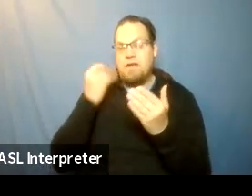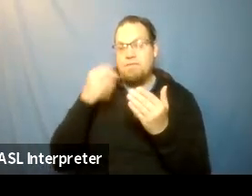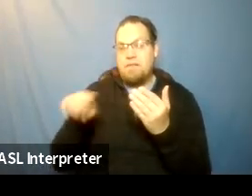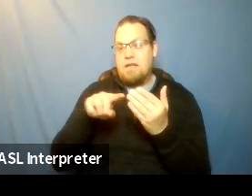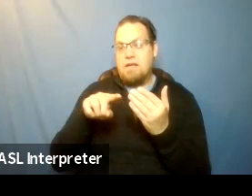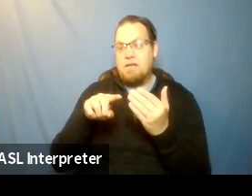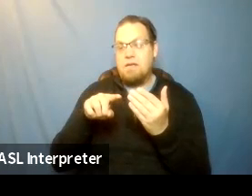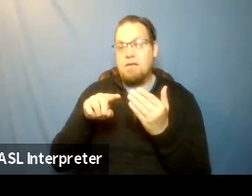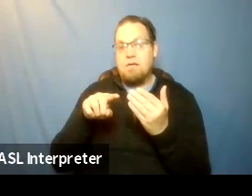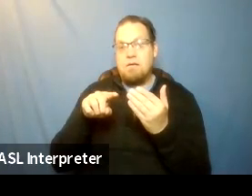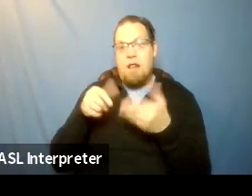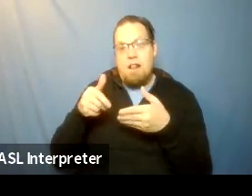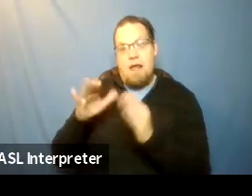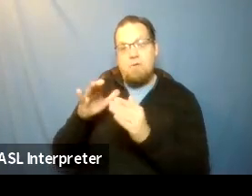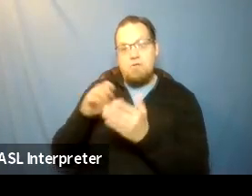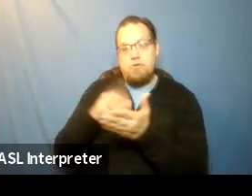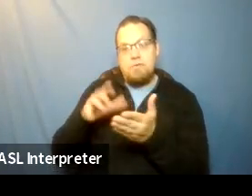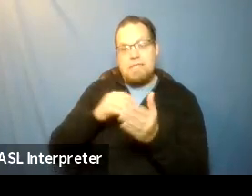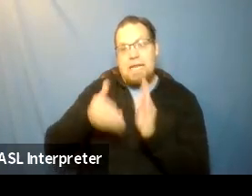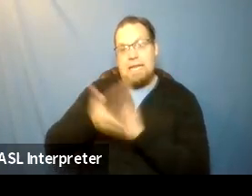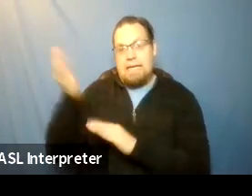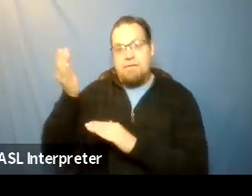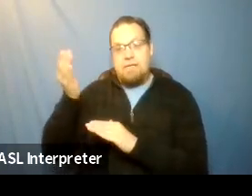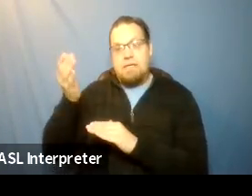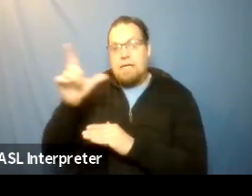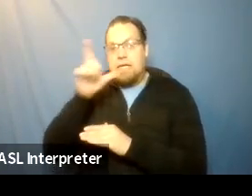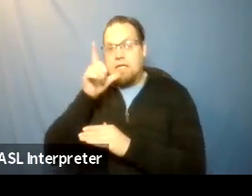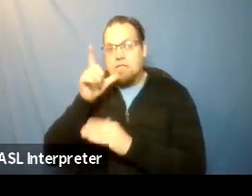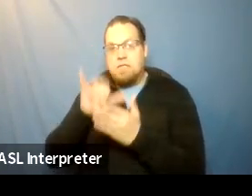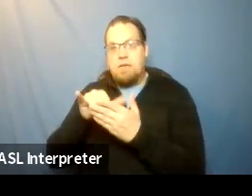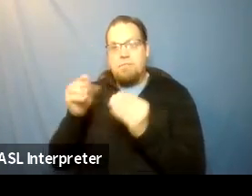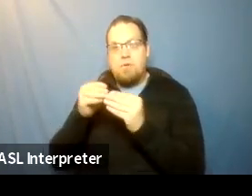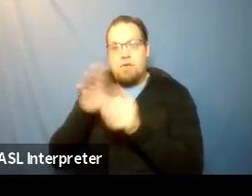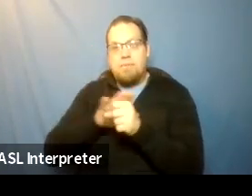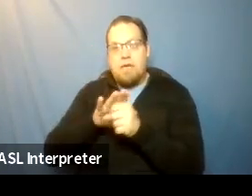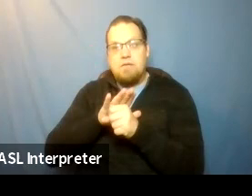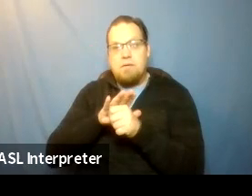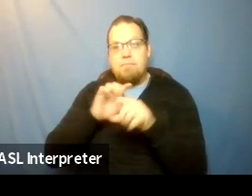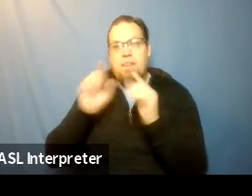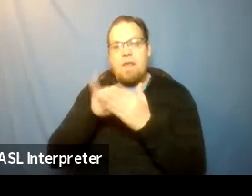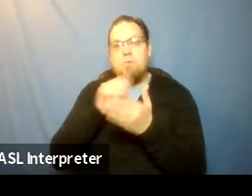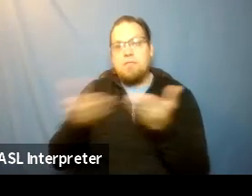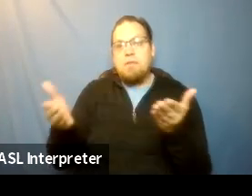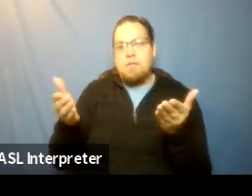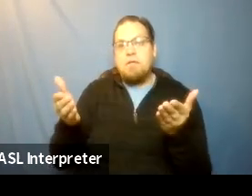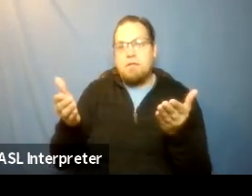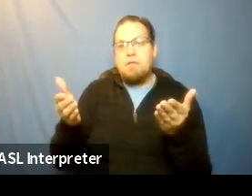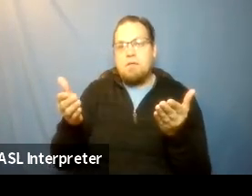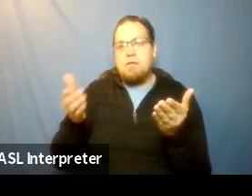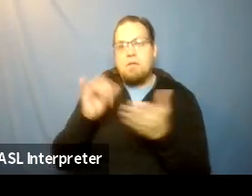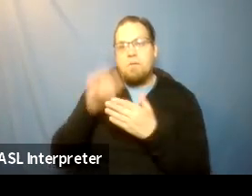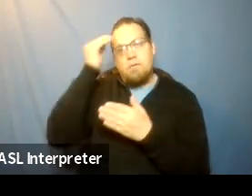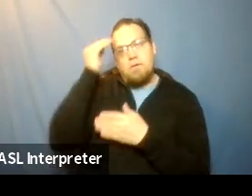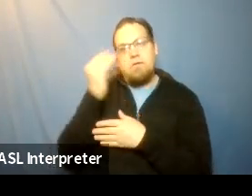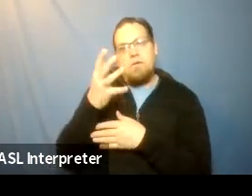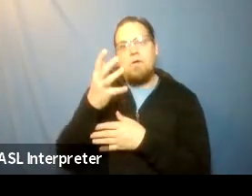have some students leave campus to get lunch and provide space, but that'll be something that is delivered by each